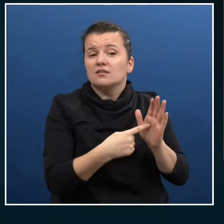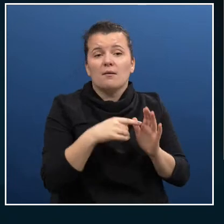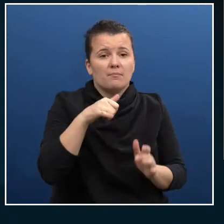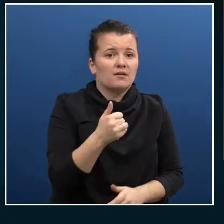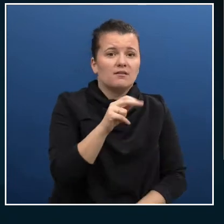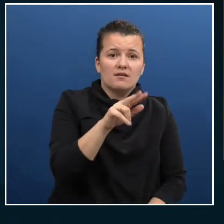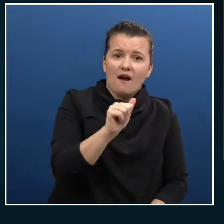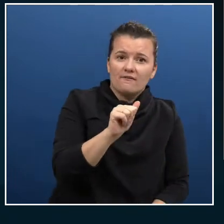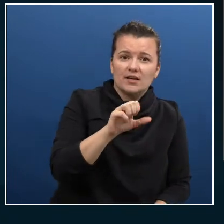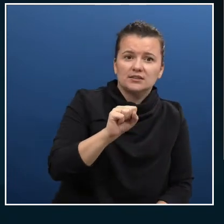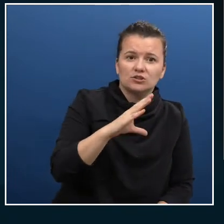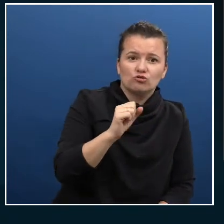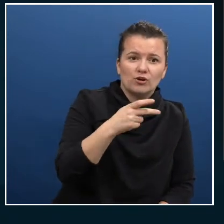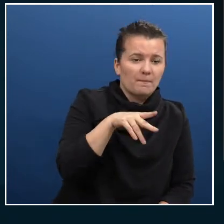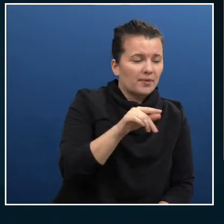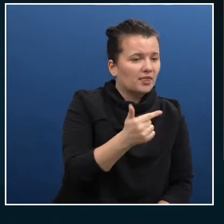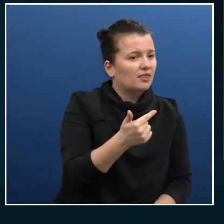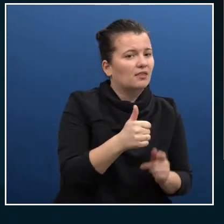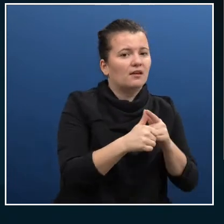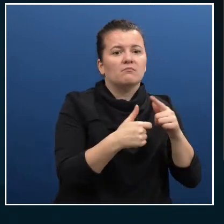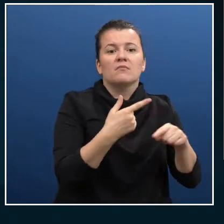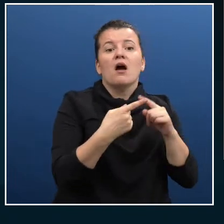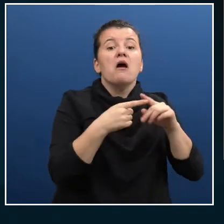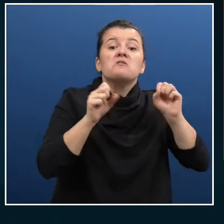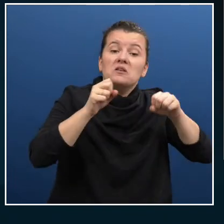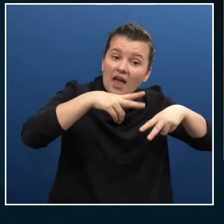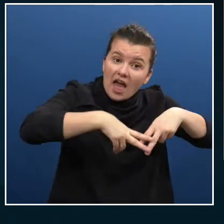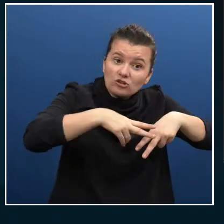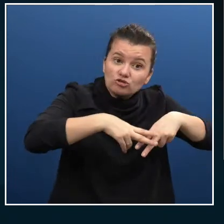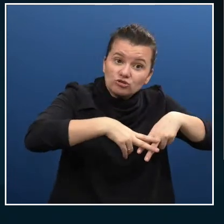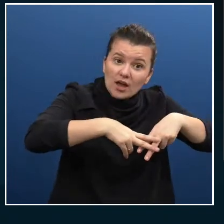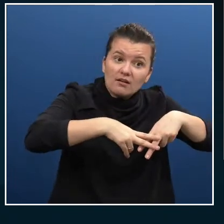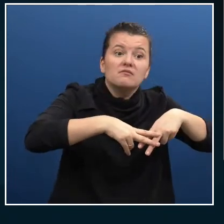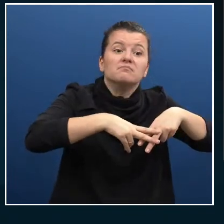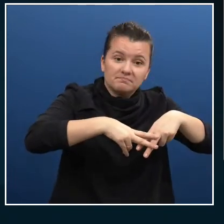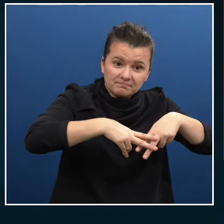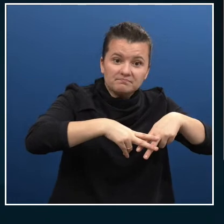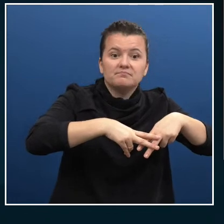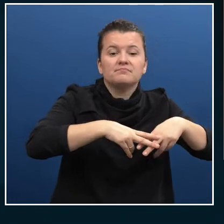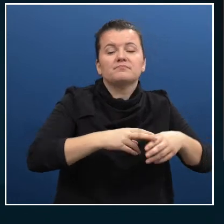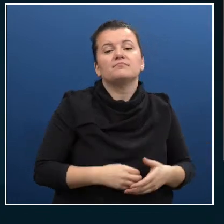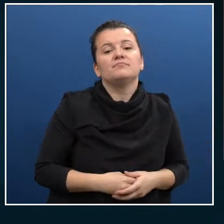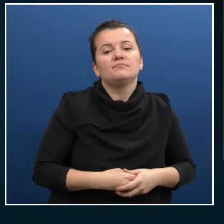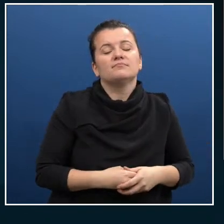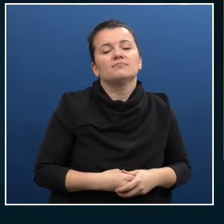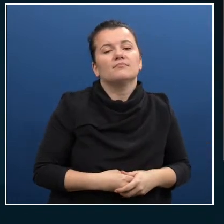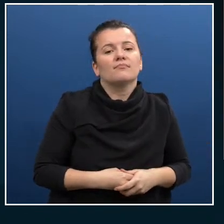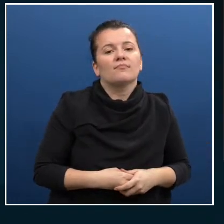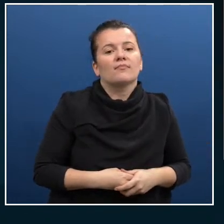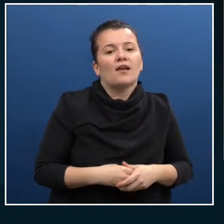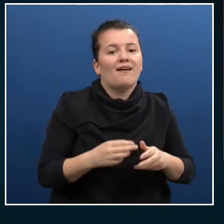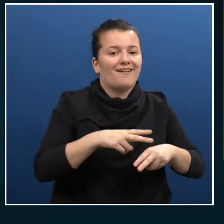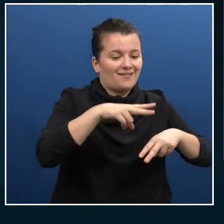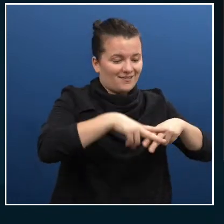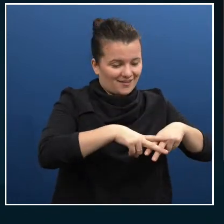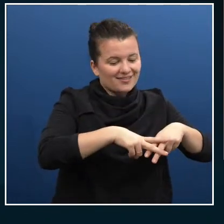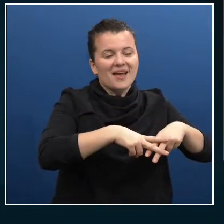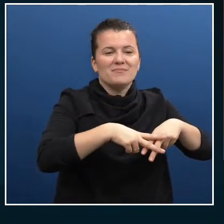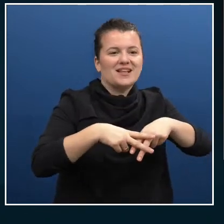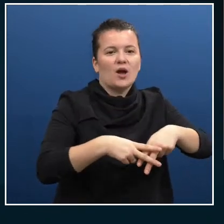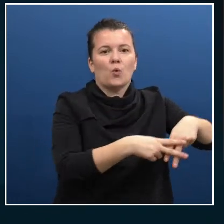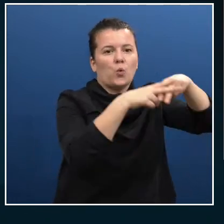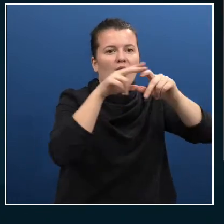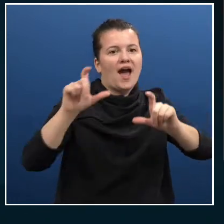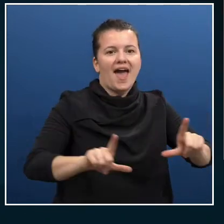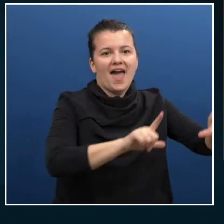You can use hashtags, and then you get the headings, so you